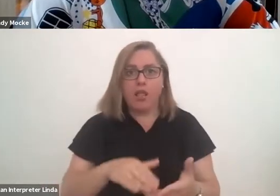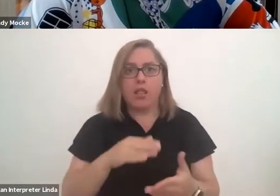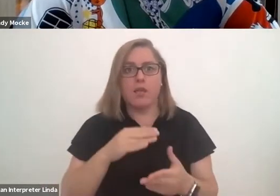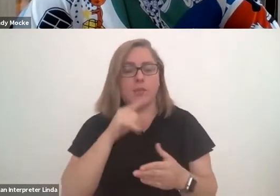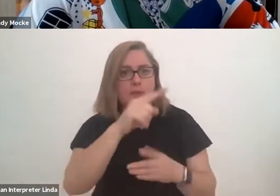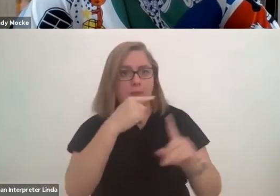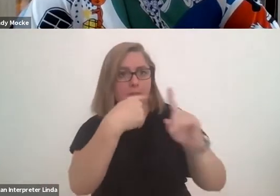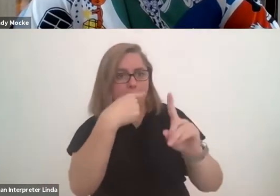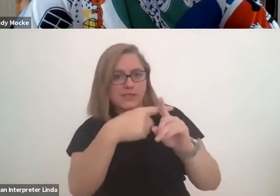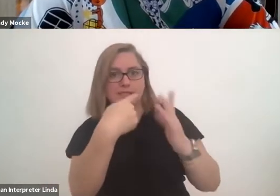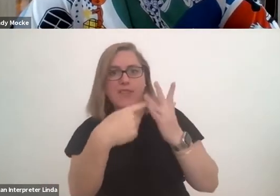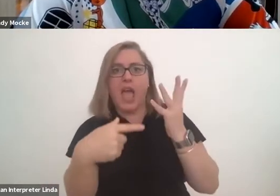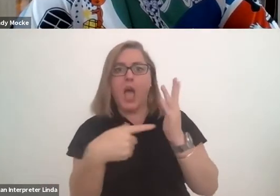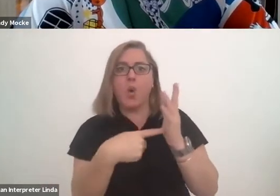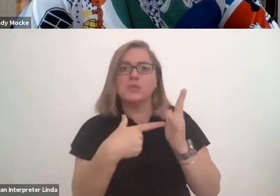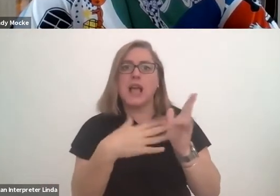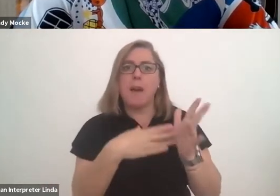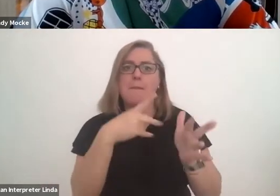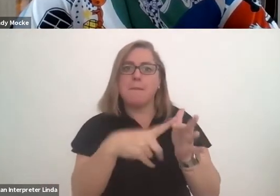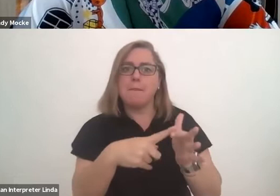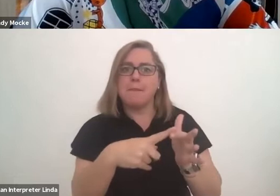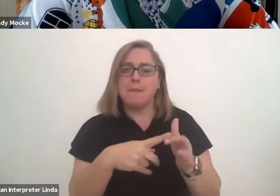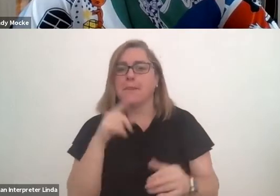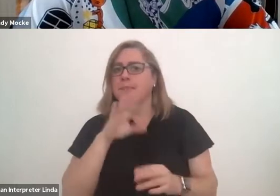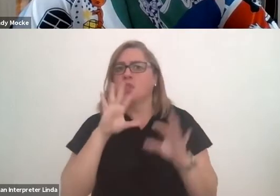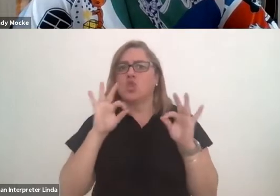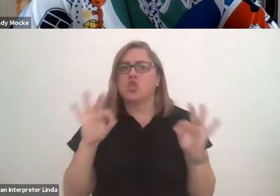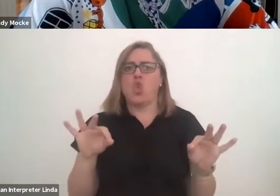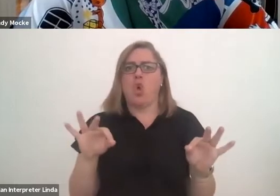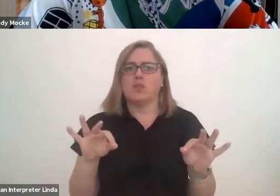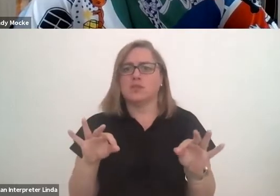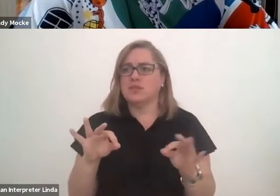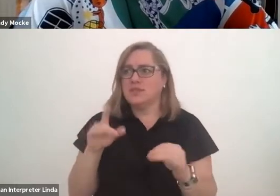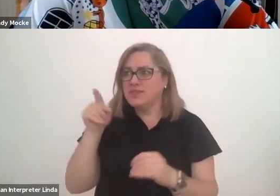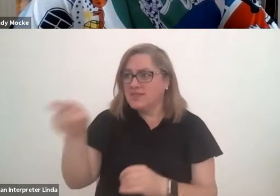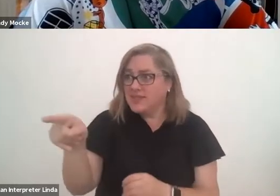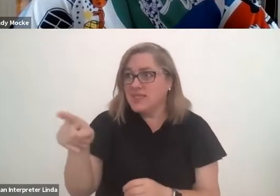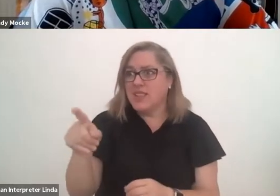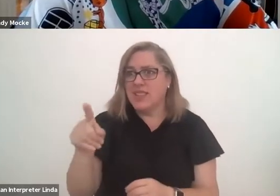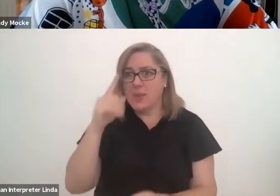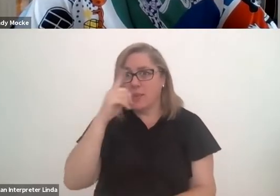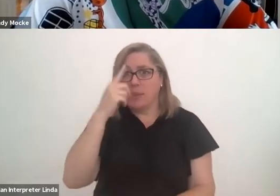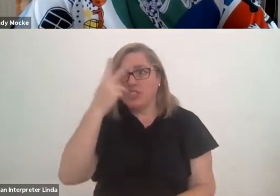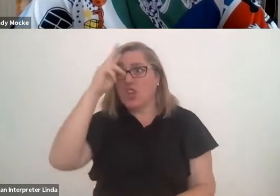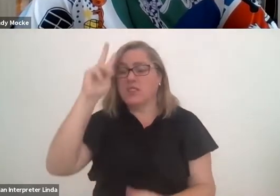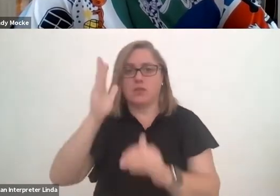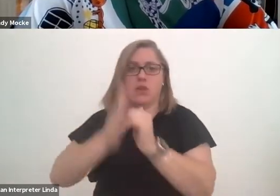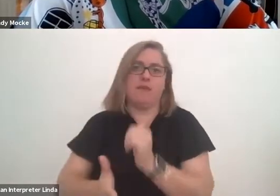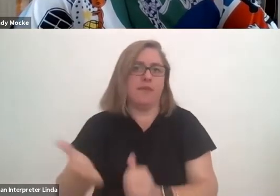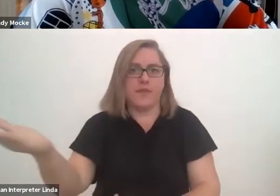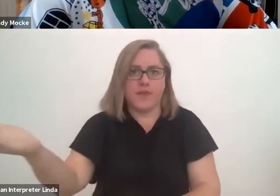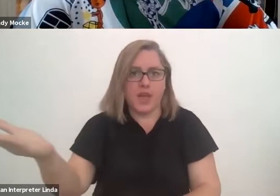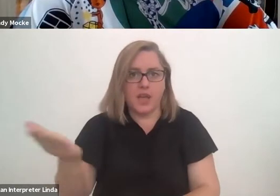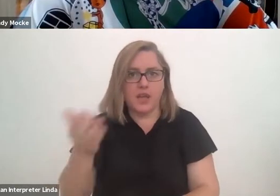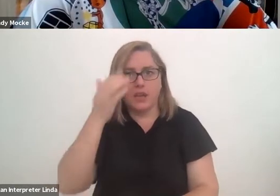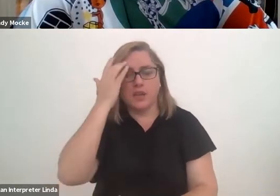more positive outcome than trying to engage with the people who are never going to get there? So I guess it's just making